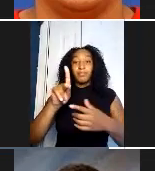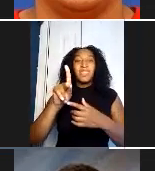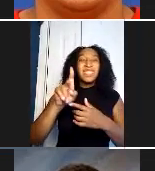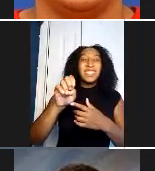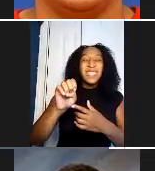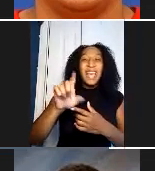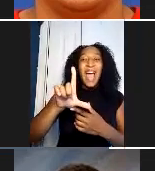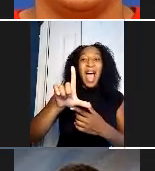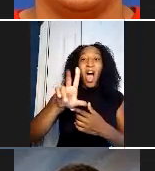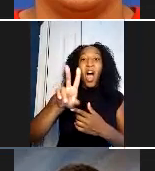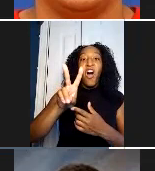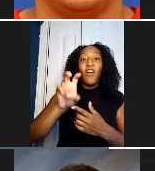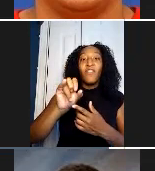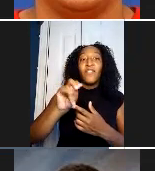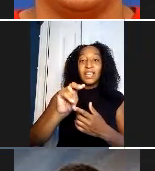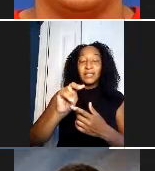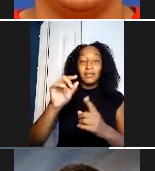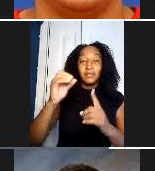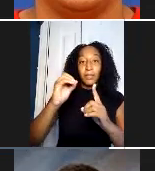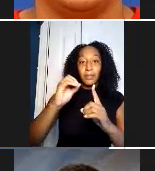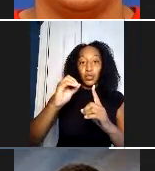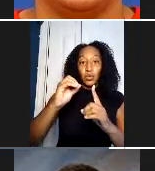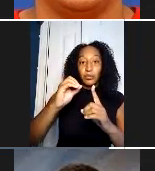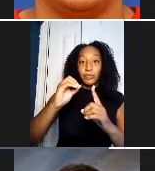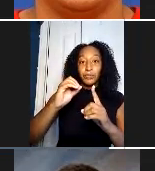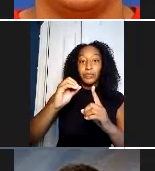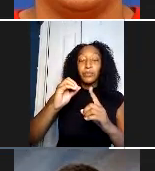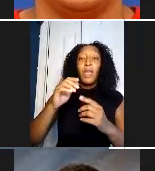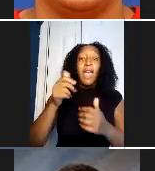physical science is based on measurement.